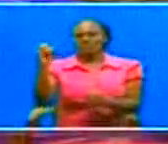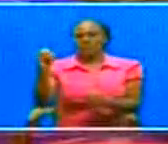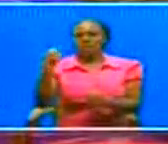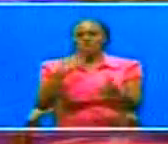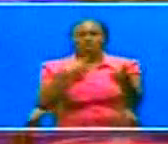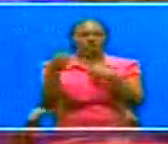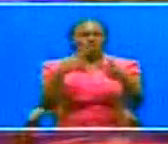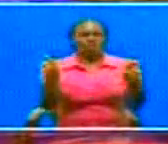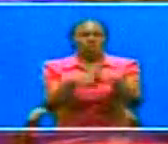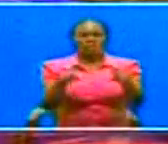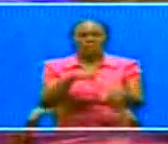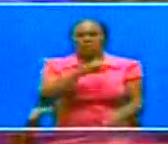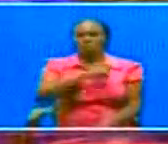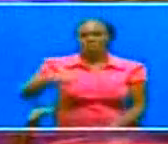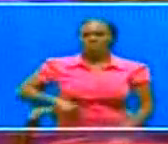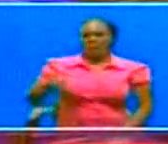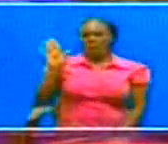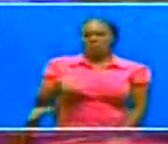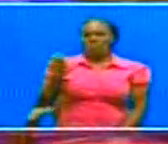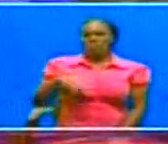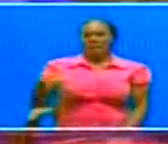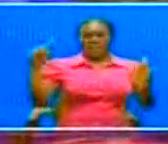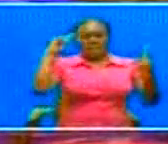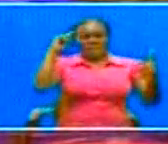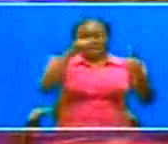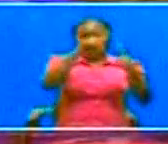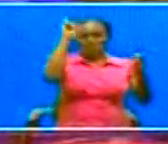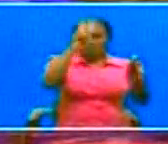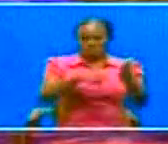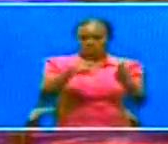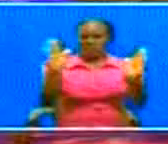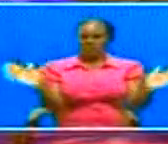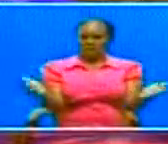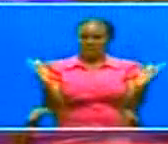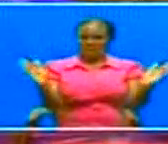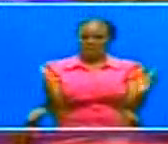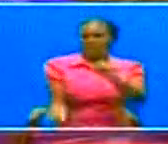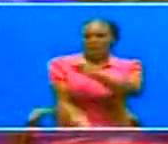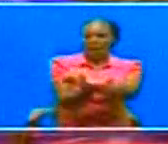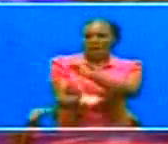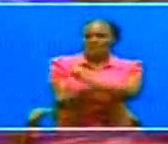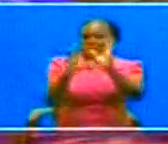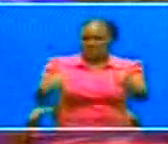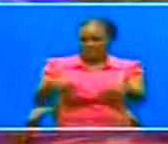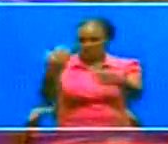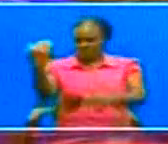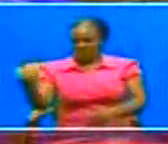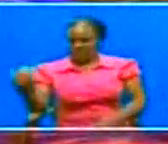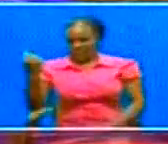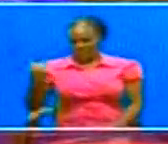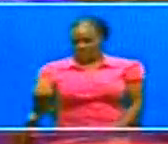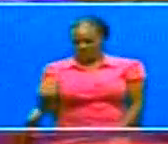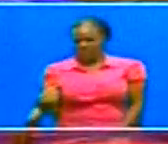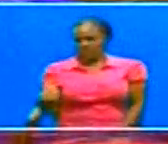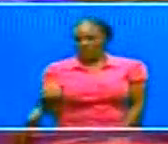that after the break. And also about Superwoman. Yes. The whole point about this is you want to inspire, you want to give advice to young ladies out there especially who